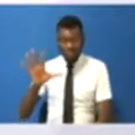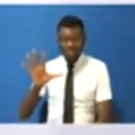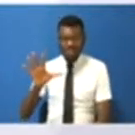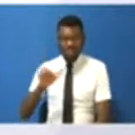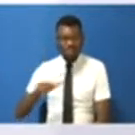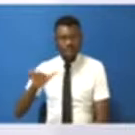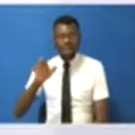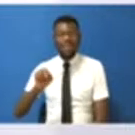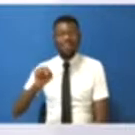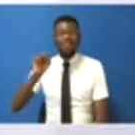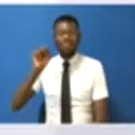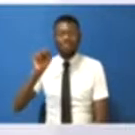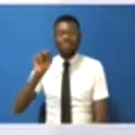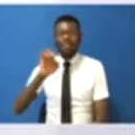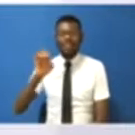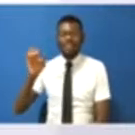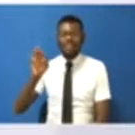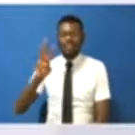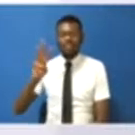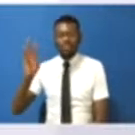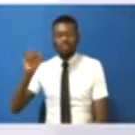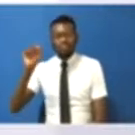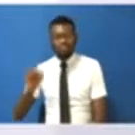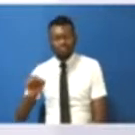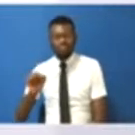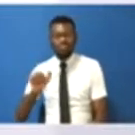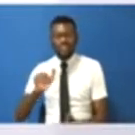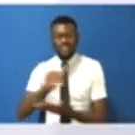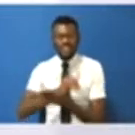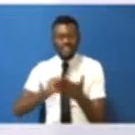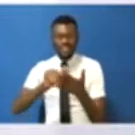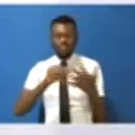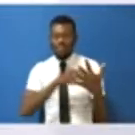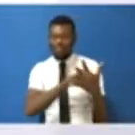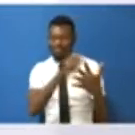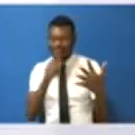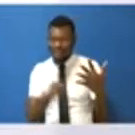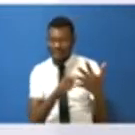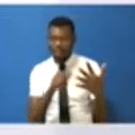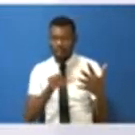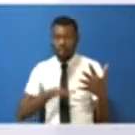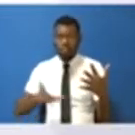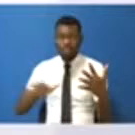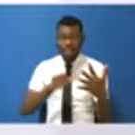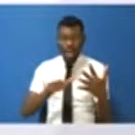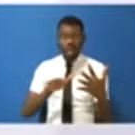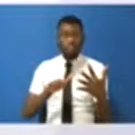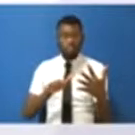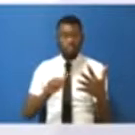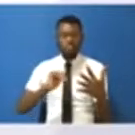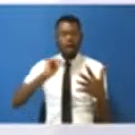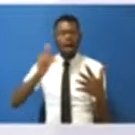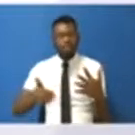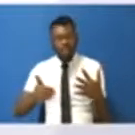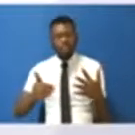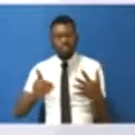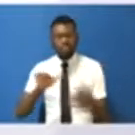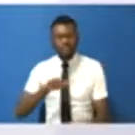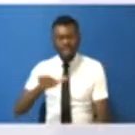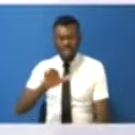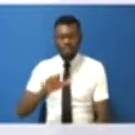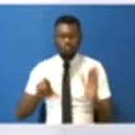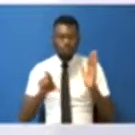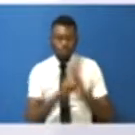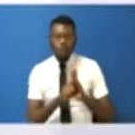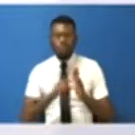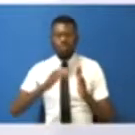nairobi north east west south and central each of those boroughs pass on to the urban areas and cities act and the county government